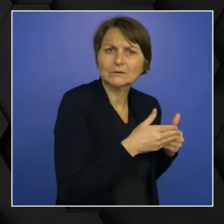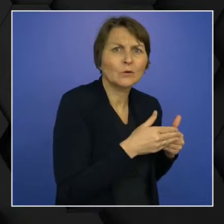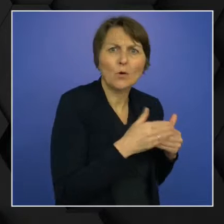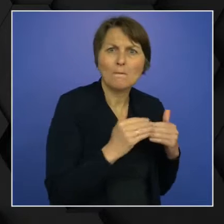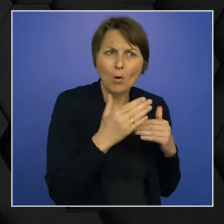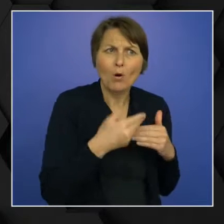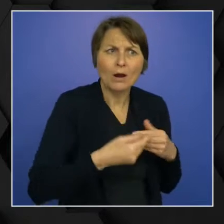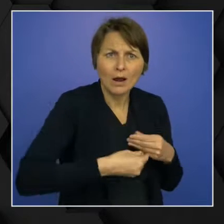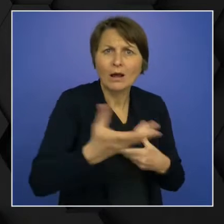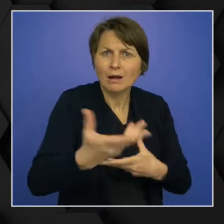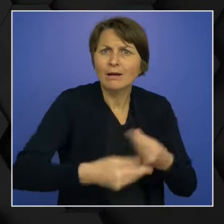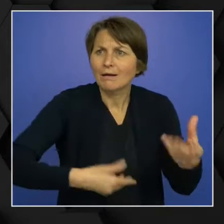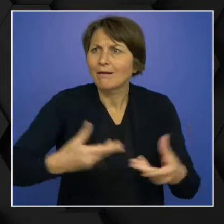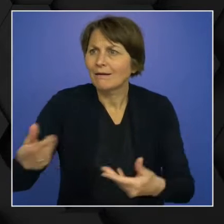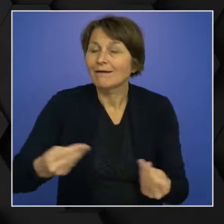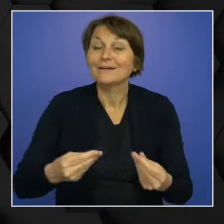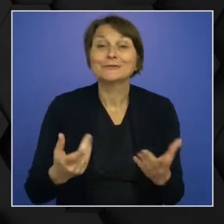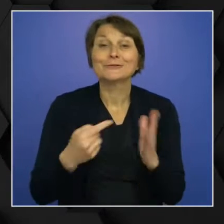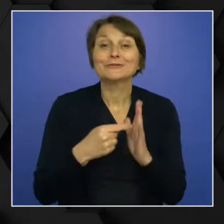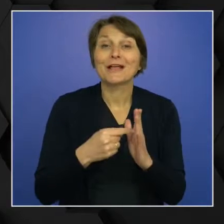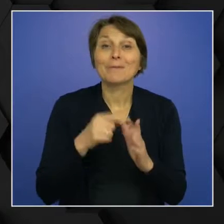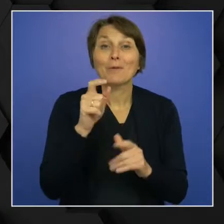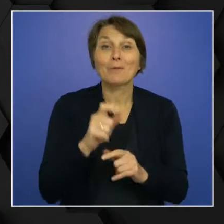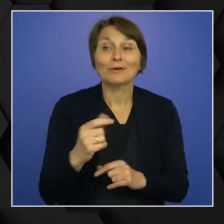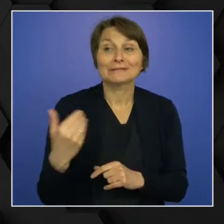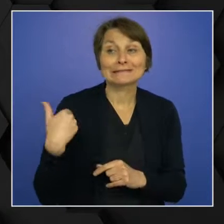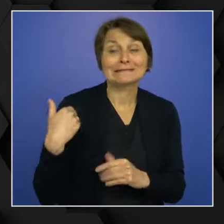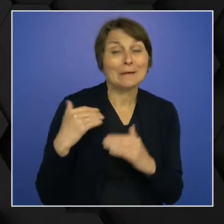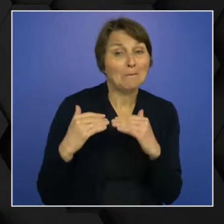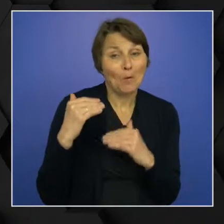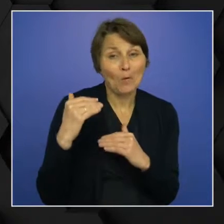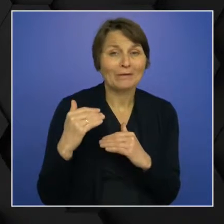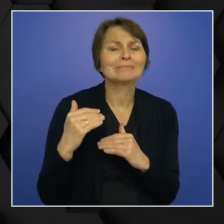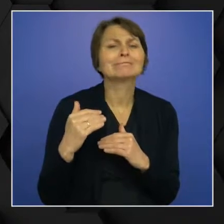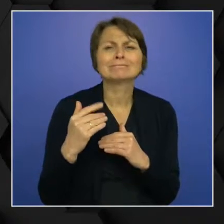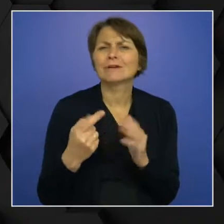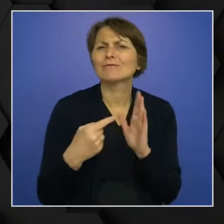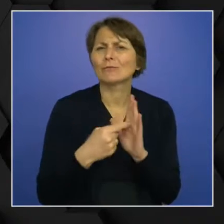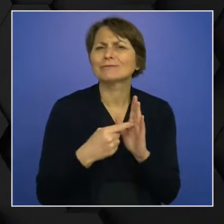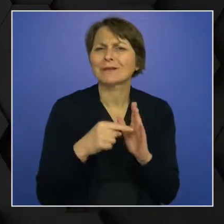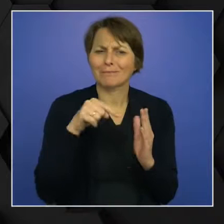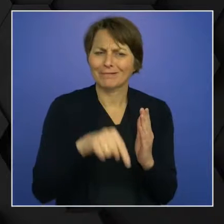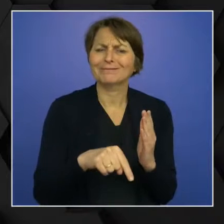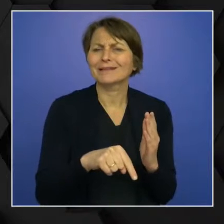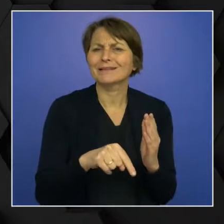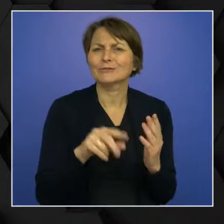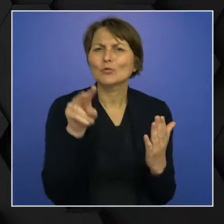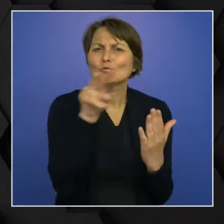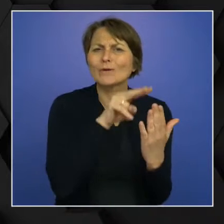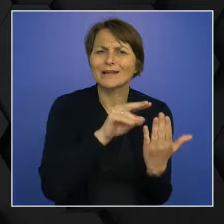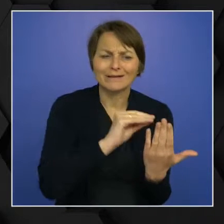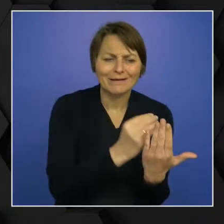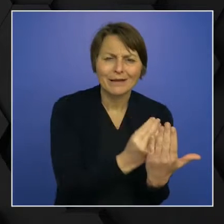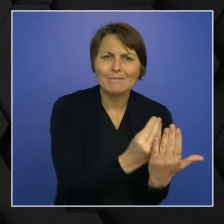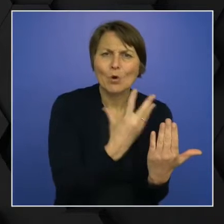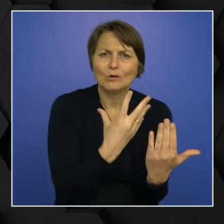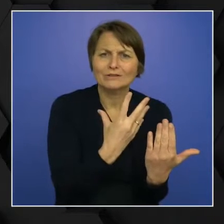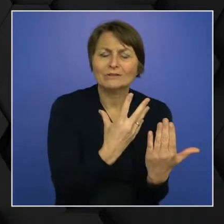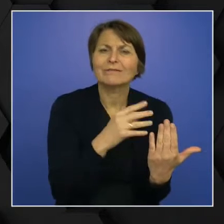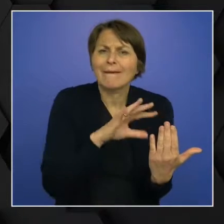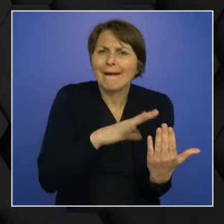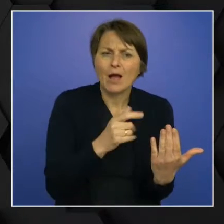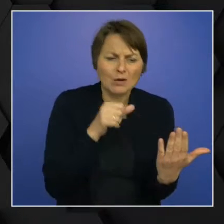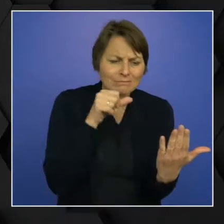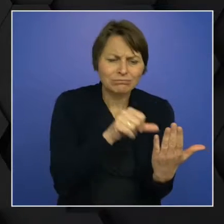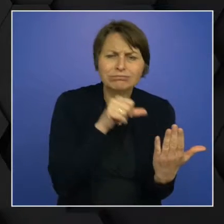So if people reach out saying, hey, can you go into a little bit more about how you turn on Immersive Reader here, or how do you program for Immersive Reader, which I thought was very